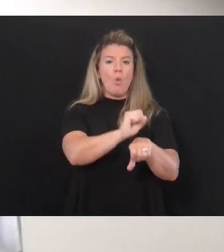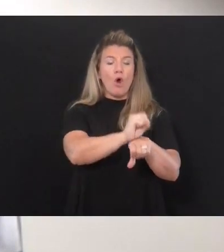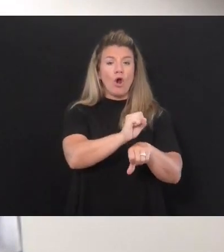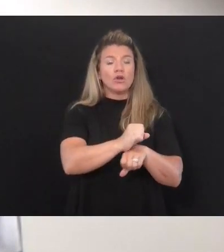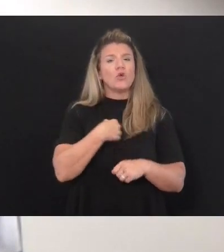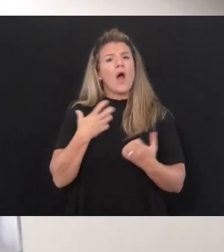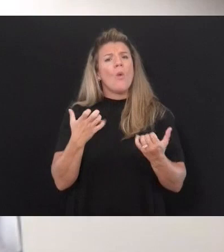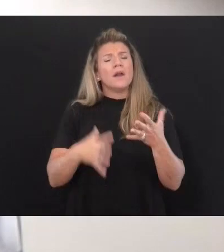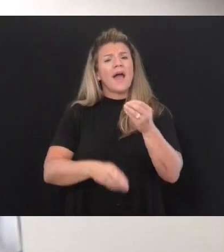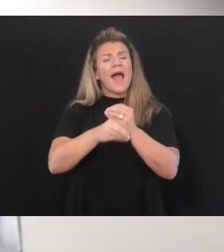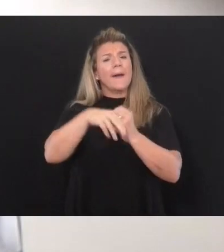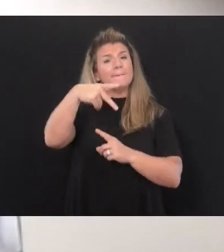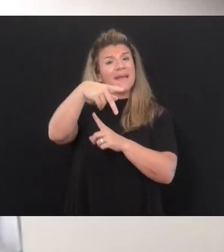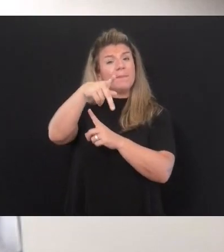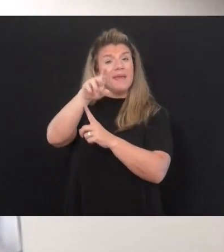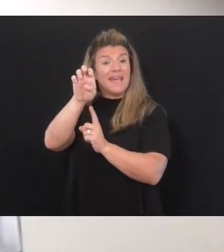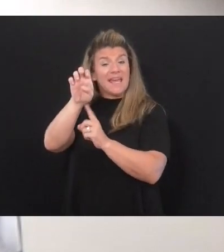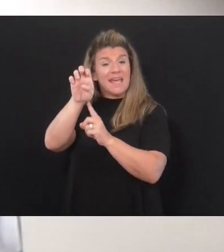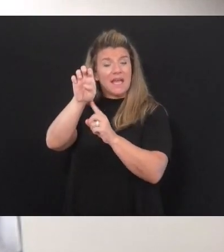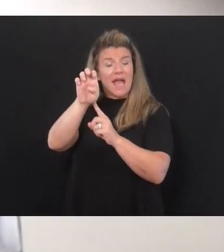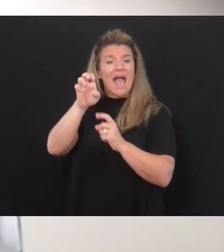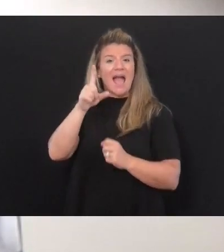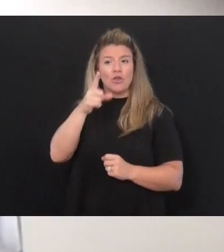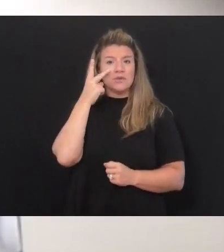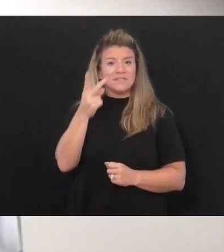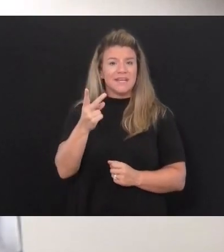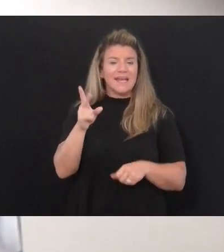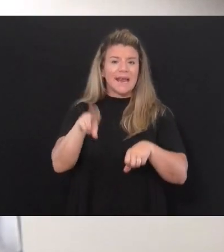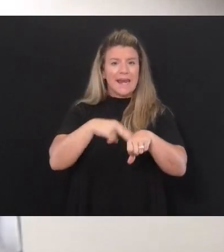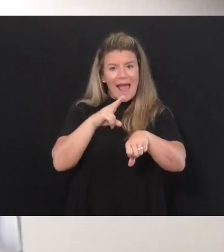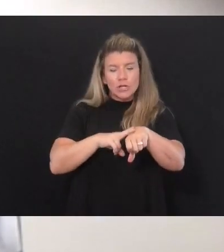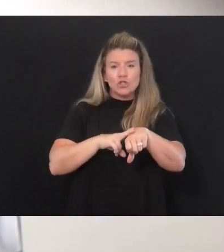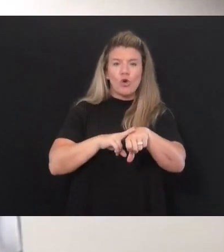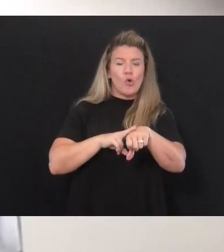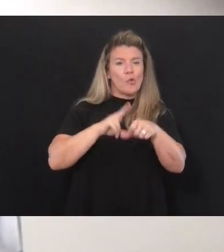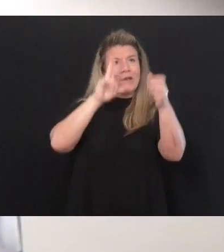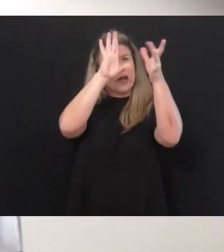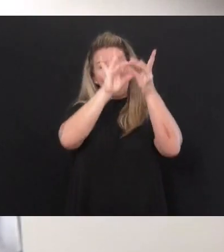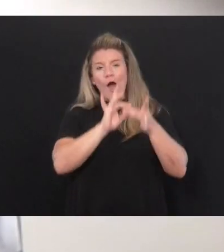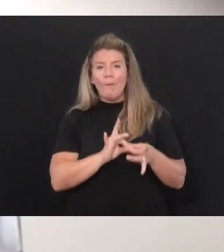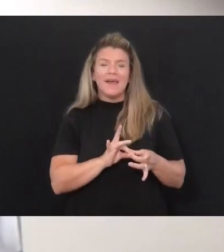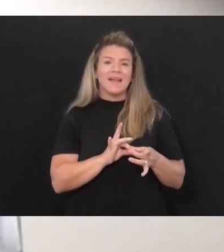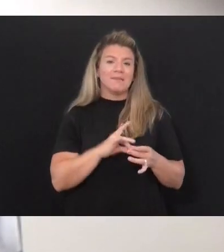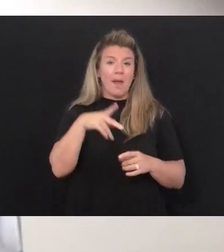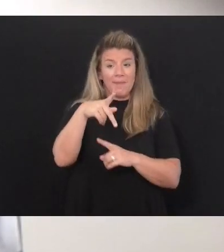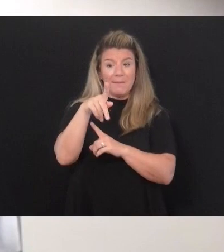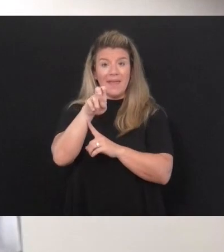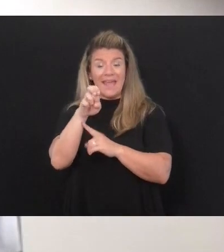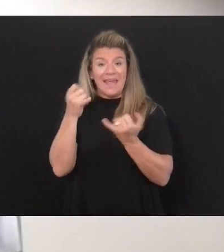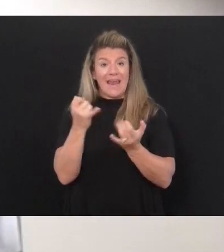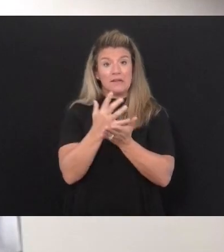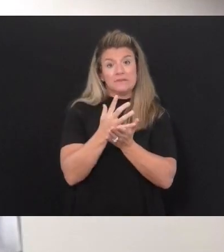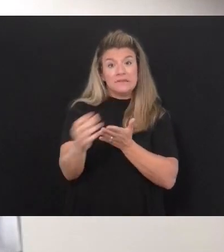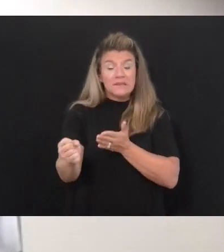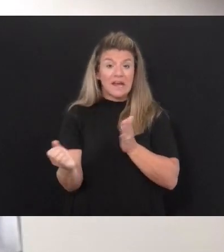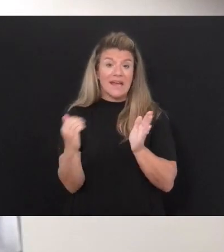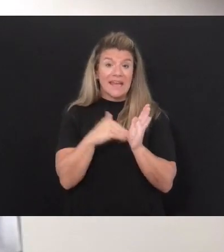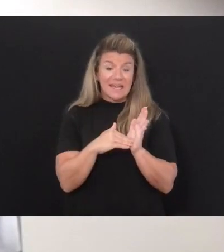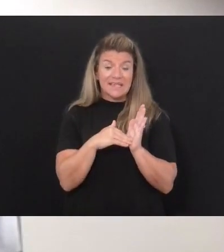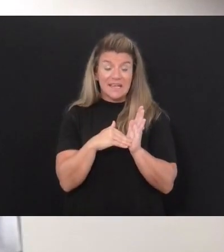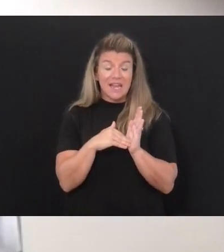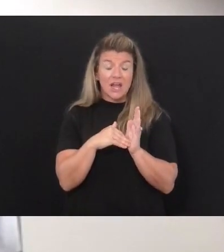positive. And then in just 28 more days, 3 million people became COVID positive. So